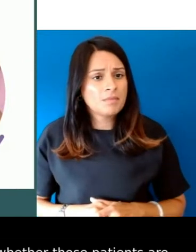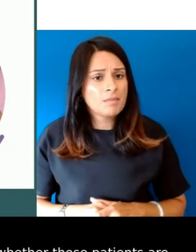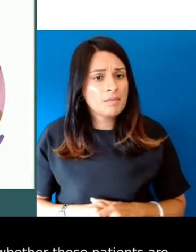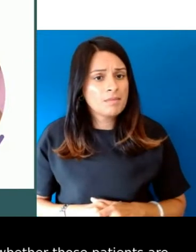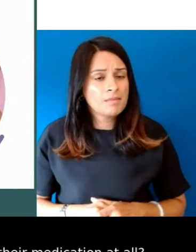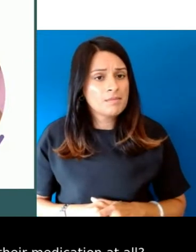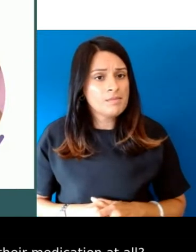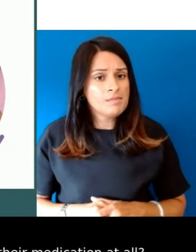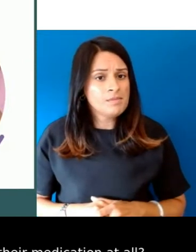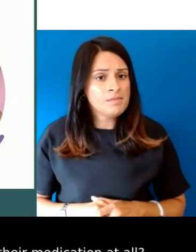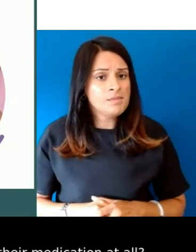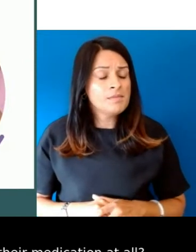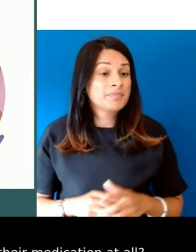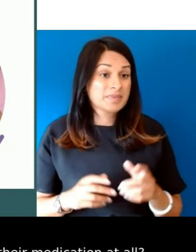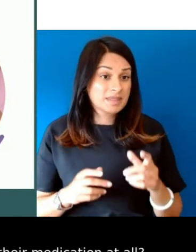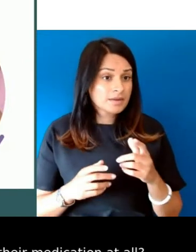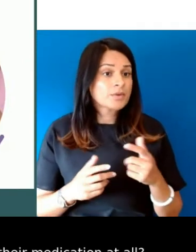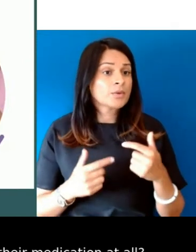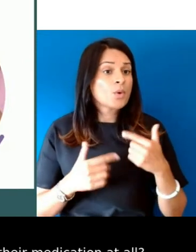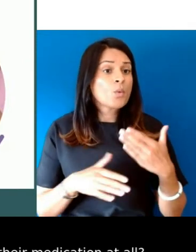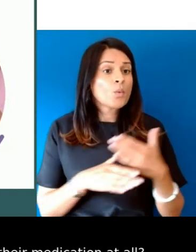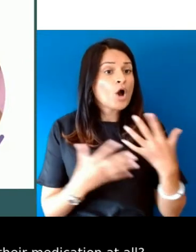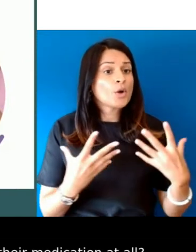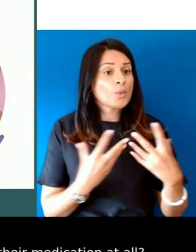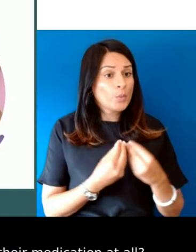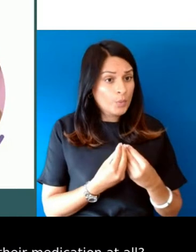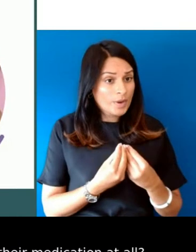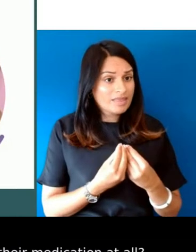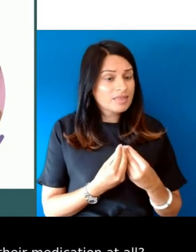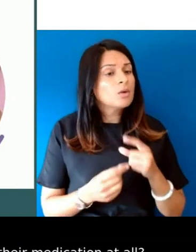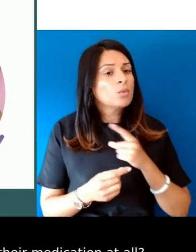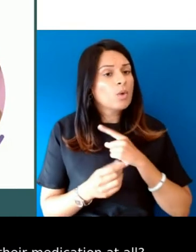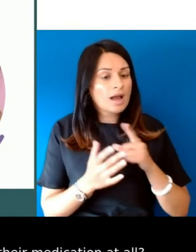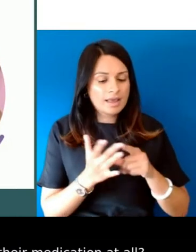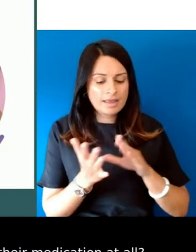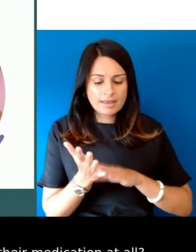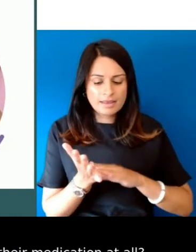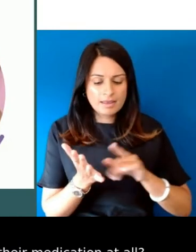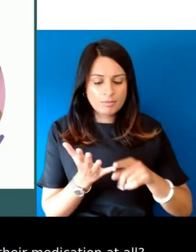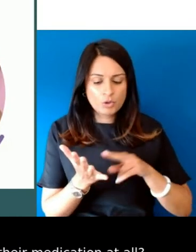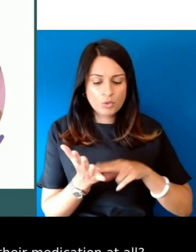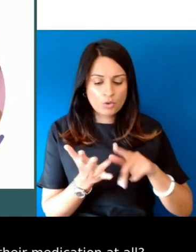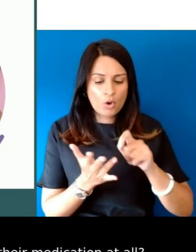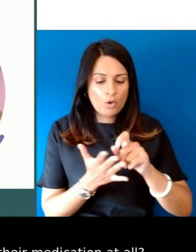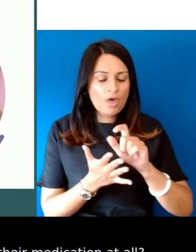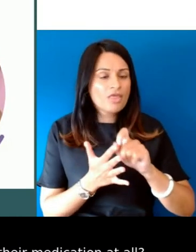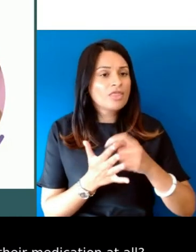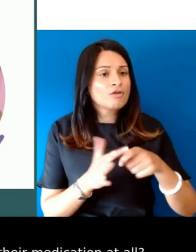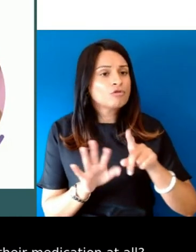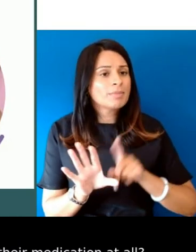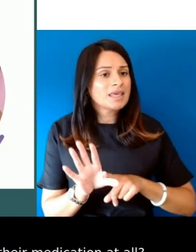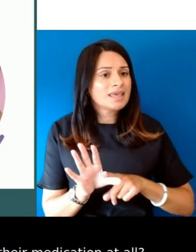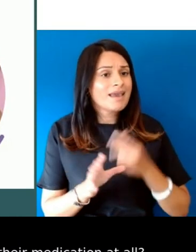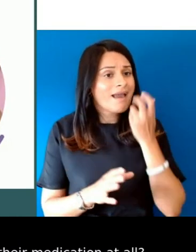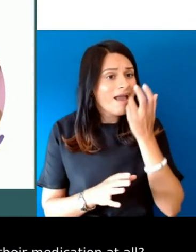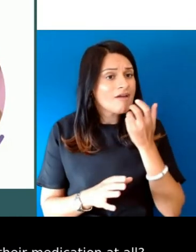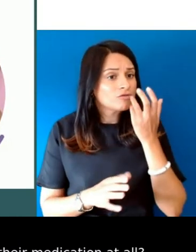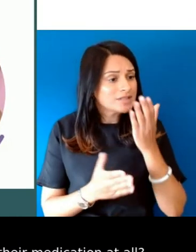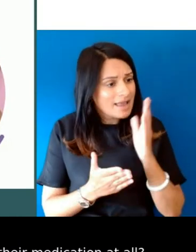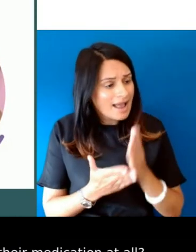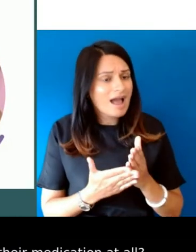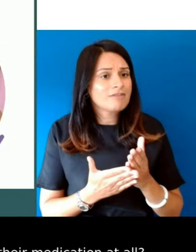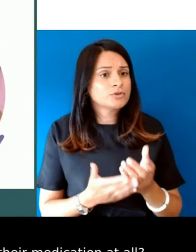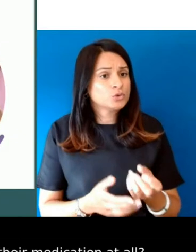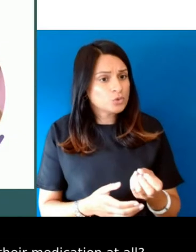when we're working our patients up for immunotherapy we're really clear you have to be taking these medications every day and if we're in any debt like i say we do a